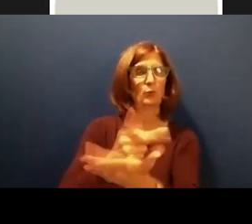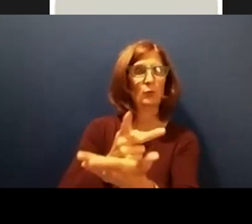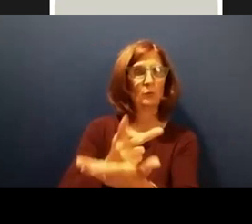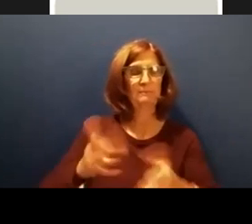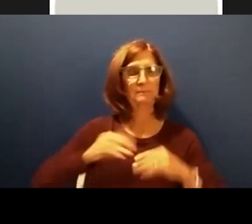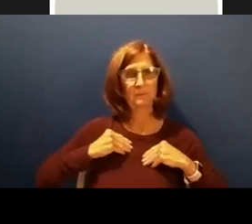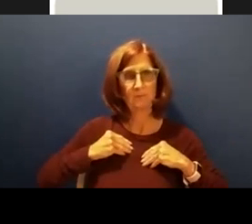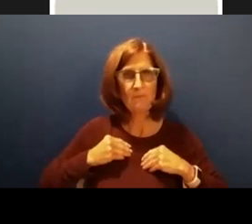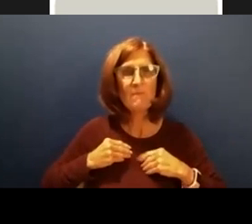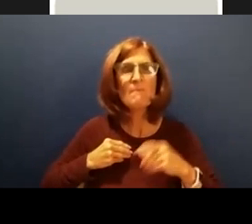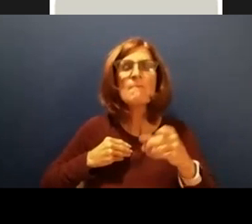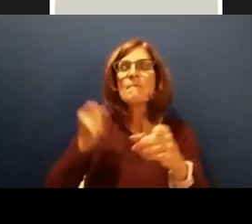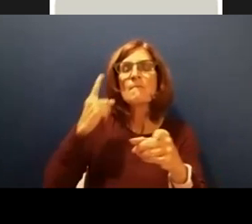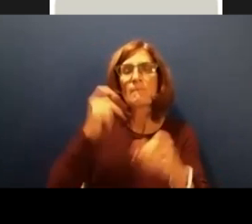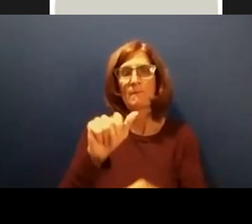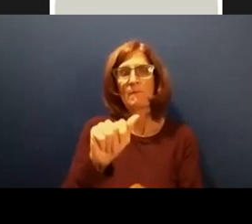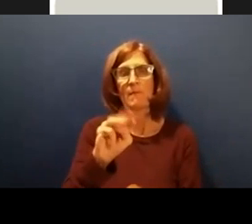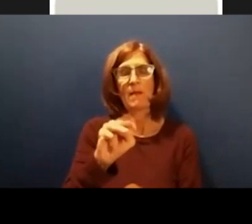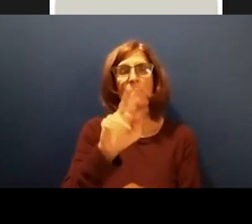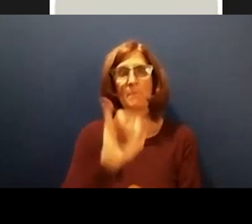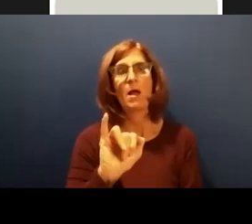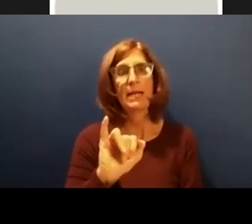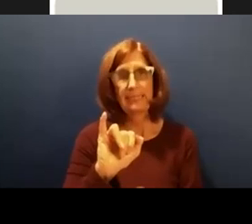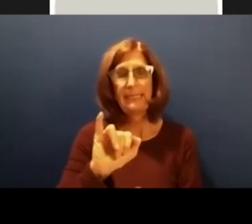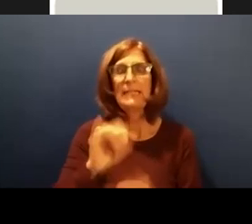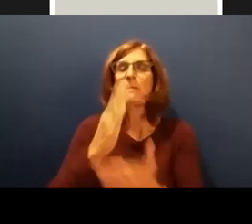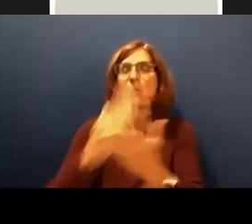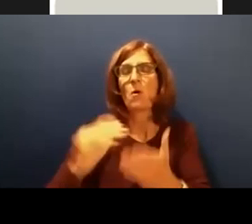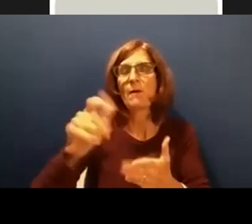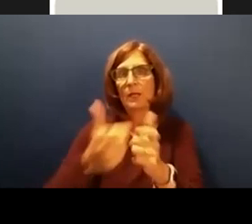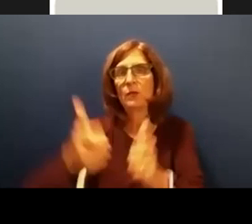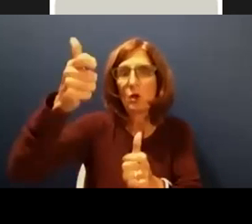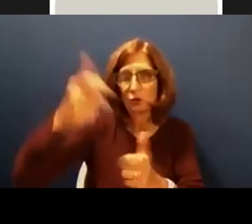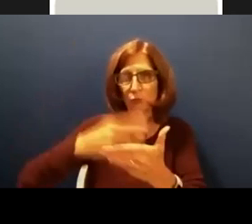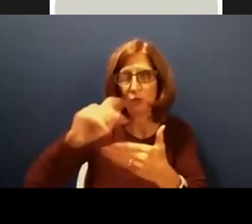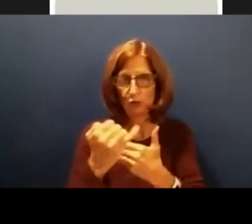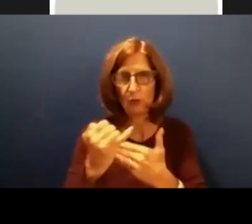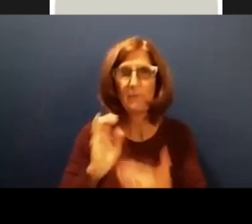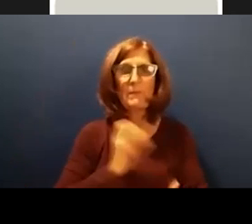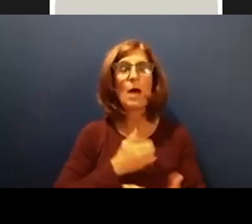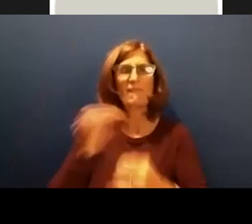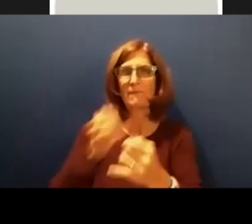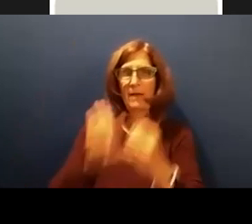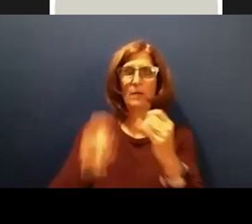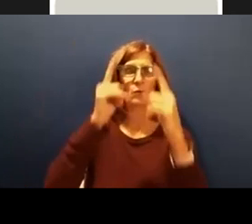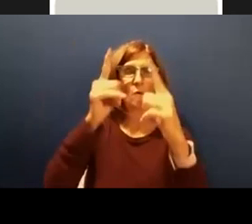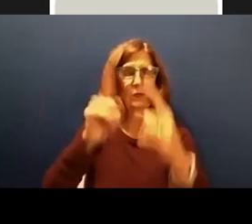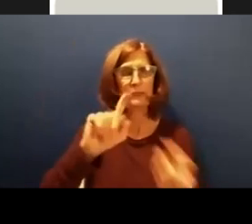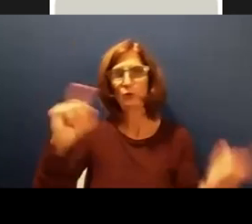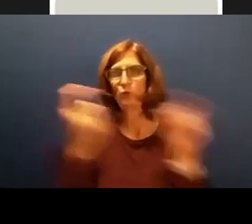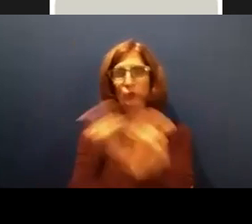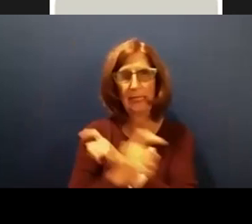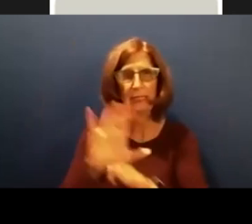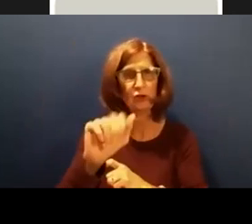is part of the larger Center Avenue request for qualifications process. The goal of the process is to revitalize the Center Avenue corridor with